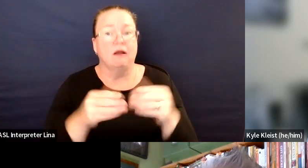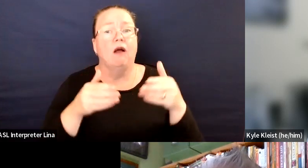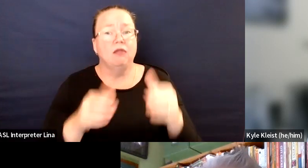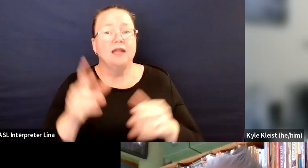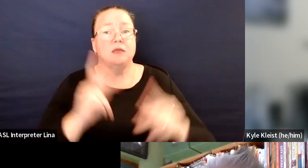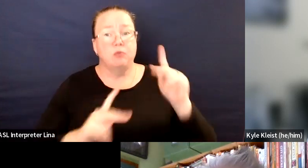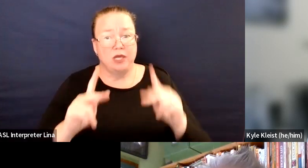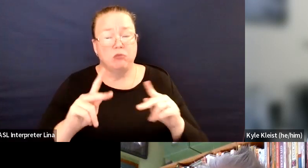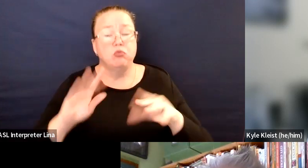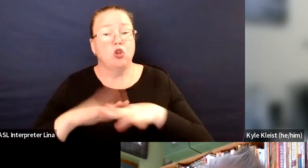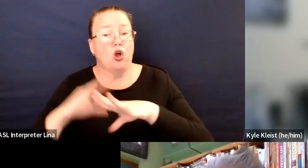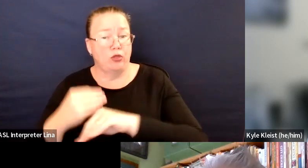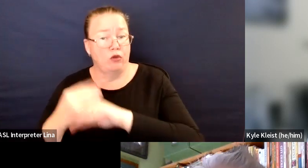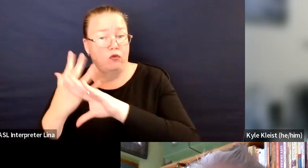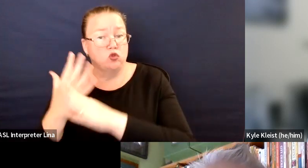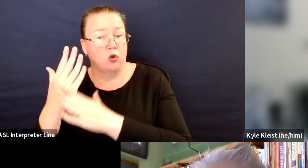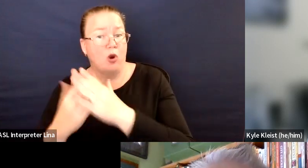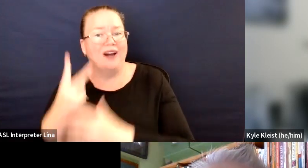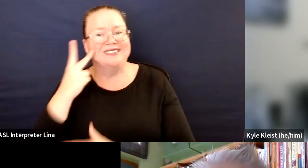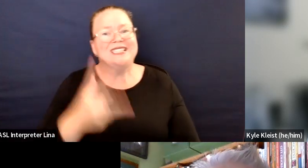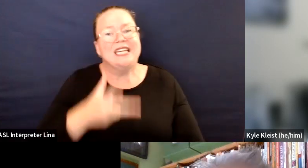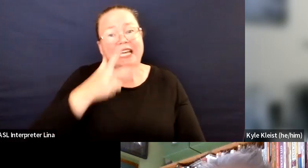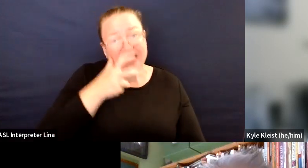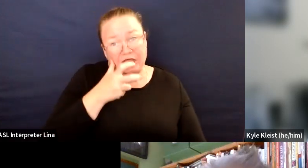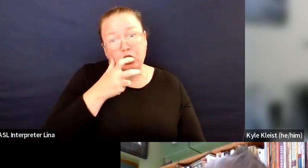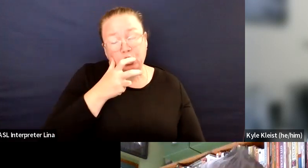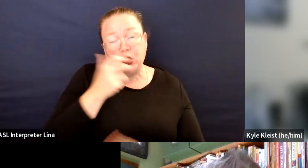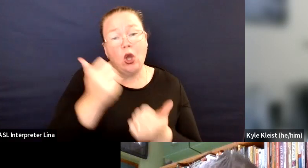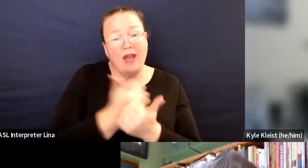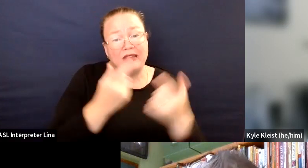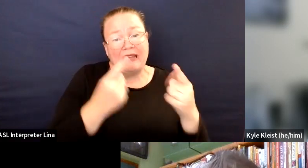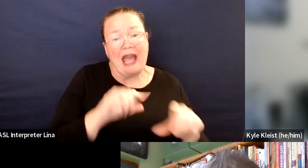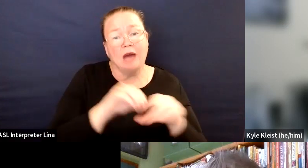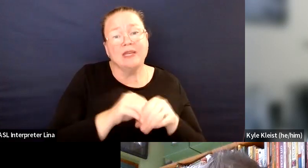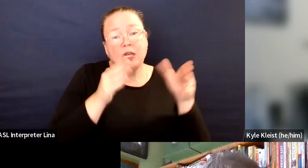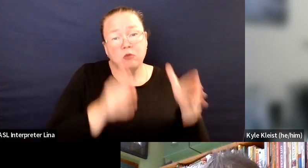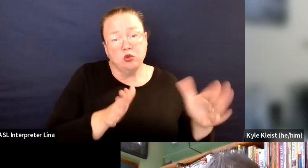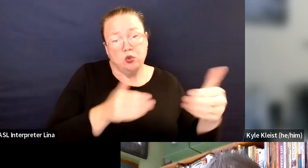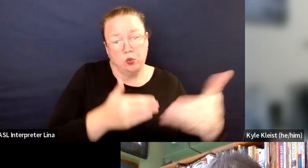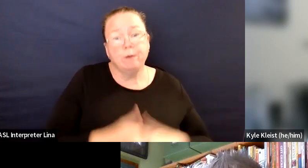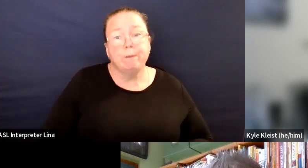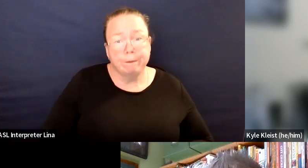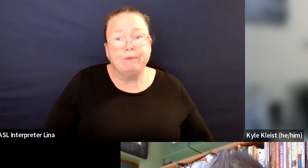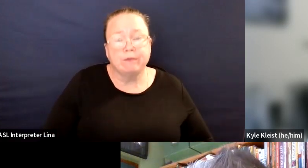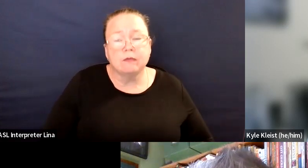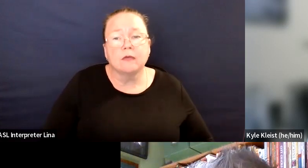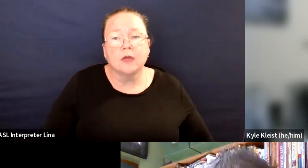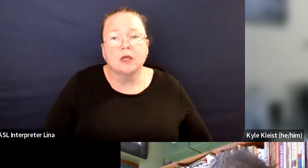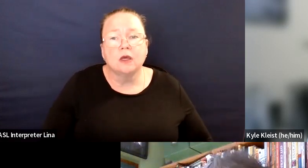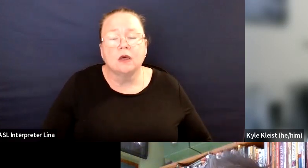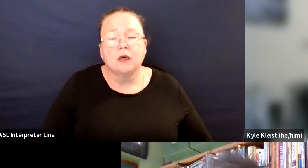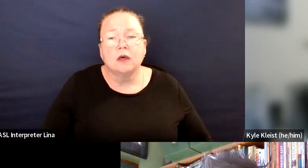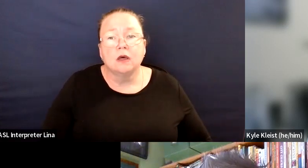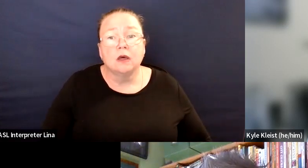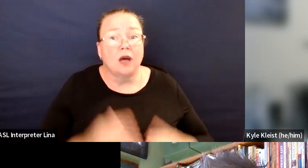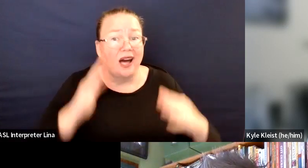the people on the virtual meeting to see and hear what the people in person see. And it says, I hope